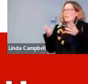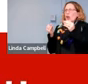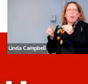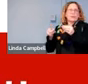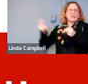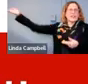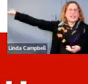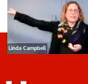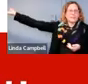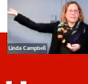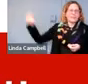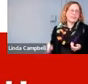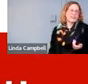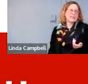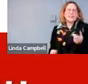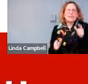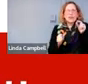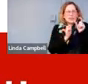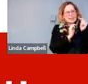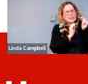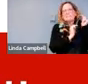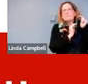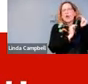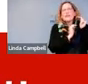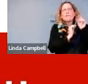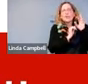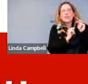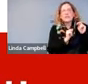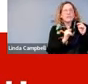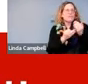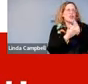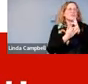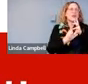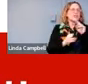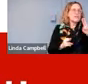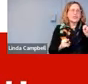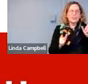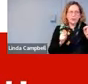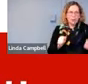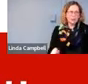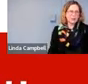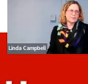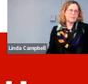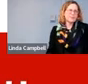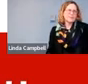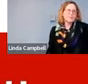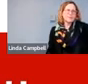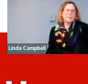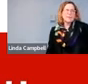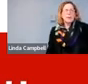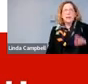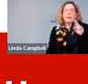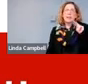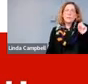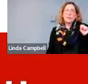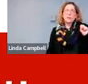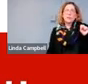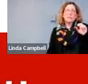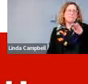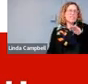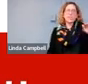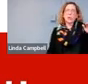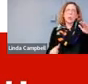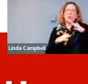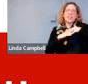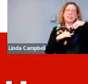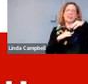Crayfish are delicious, right? We've got lobster just out in the O-fish, and crayfish are just tiny versions of them, right? Just freshwater versions of lobster.